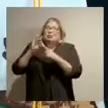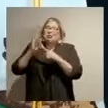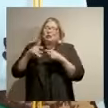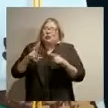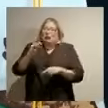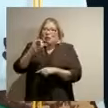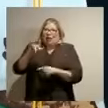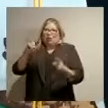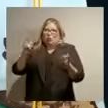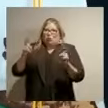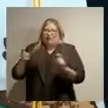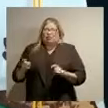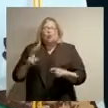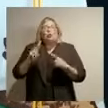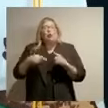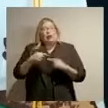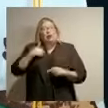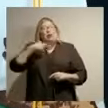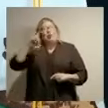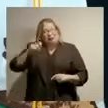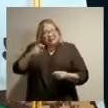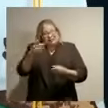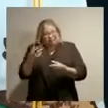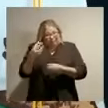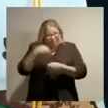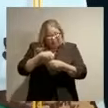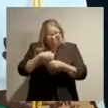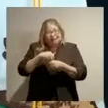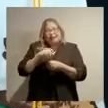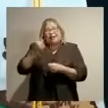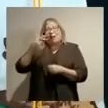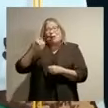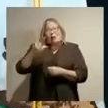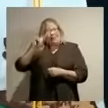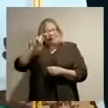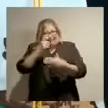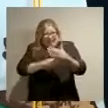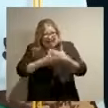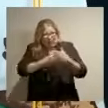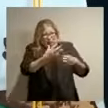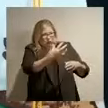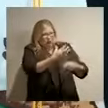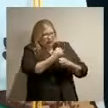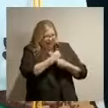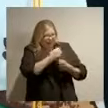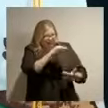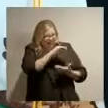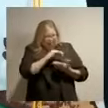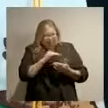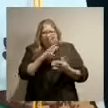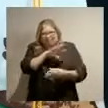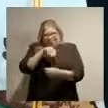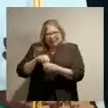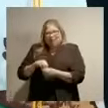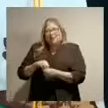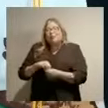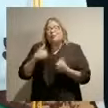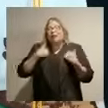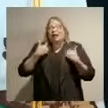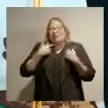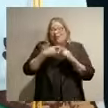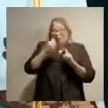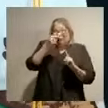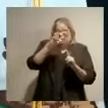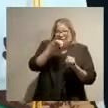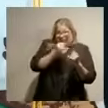revision when we have to incorporate April tax receipts. We have from the end of April